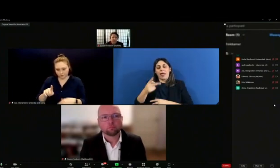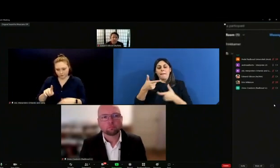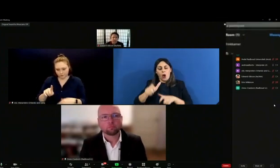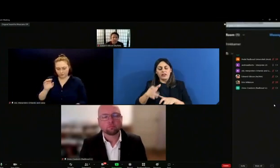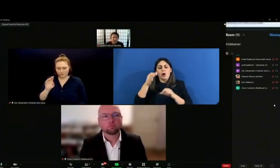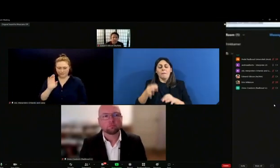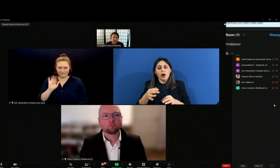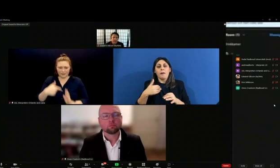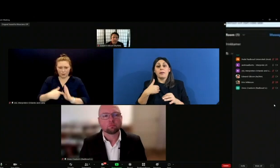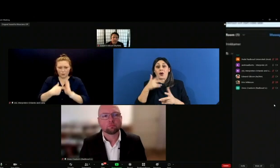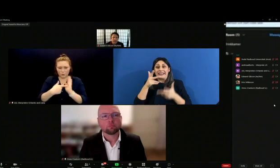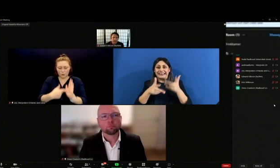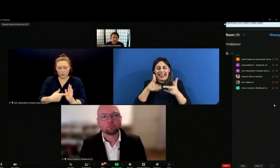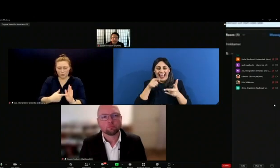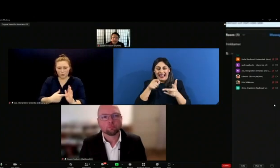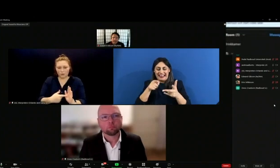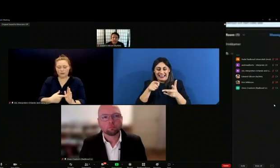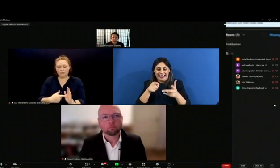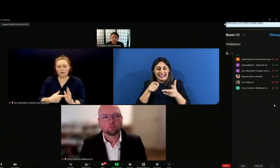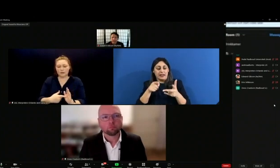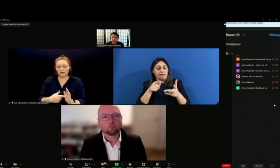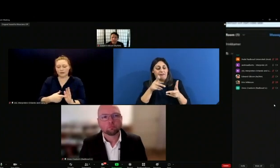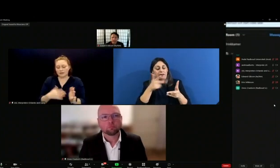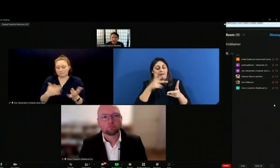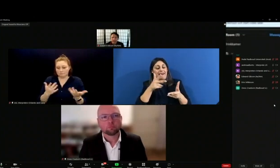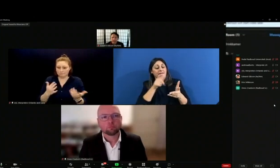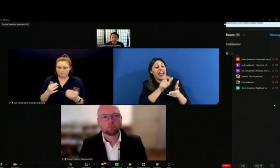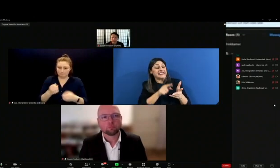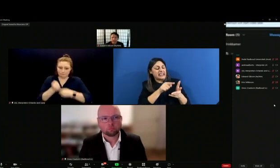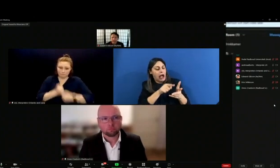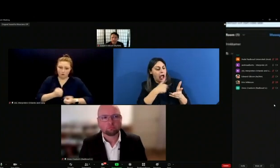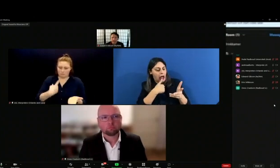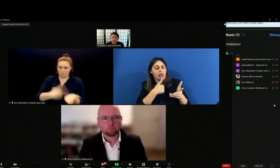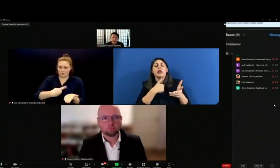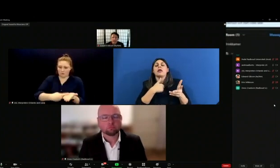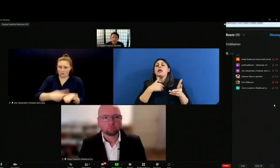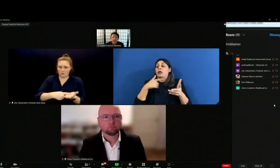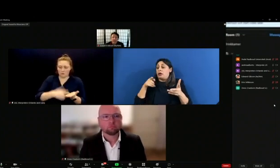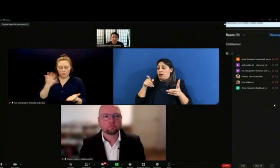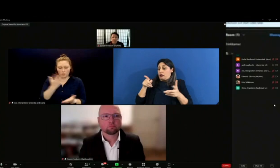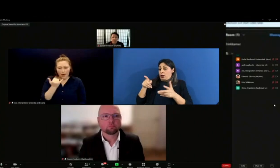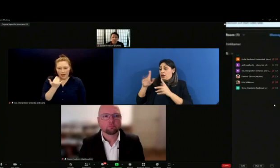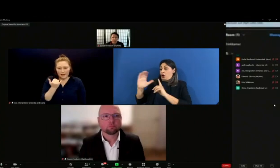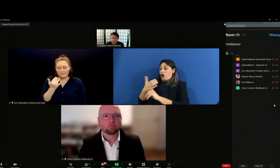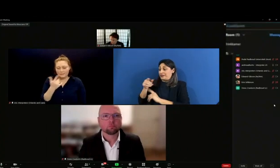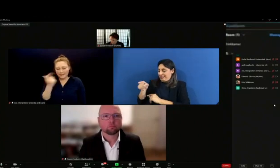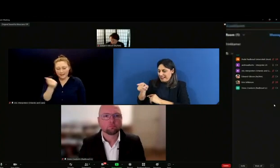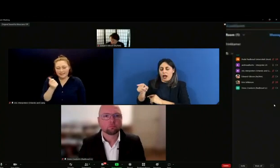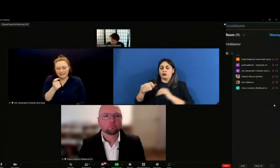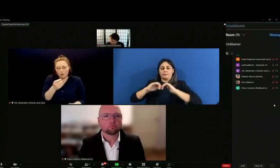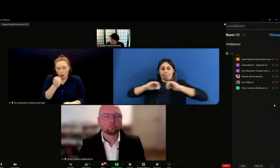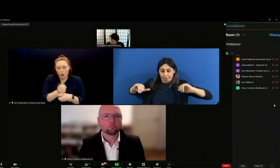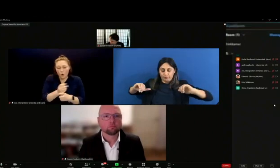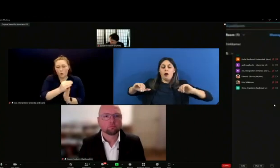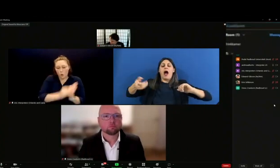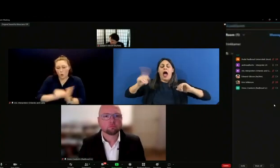showed this big argument came up exactly because of the difficulty of coding these lexical